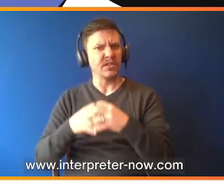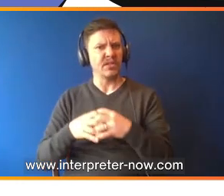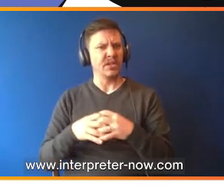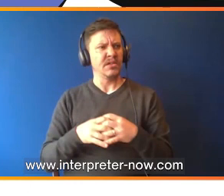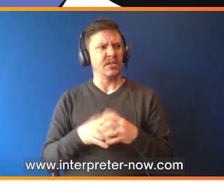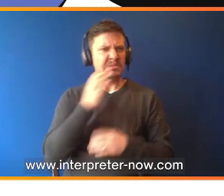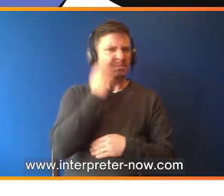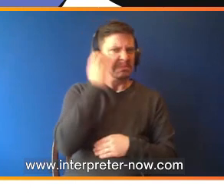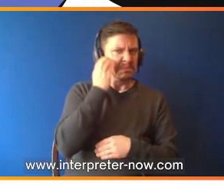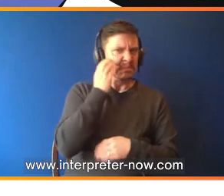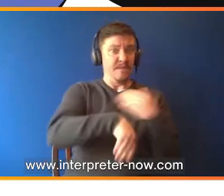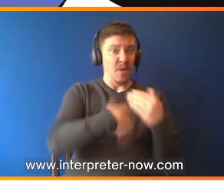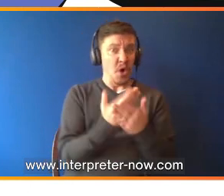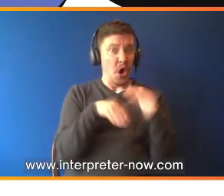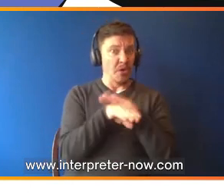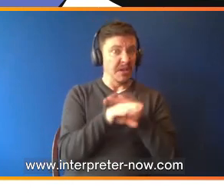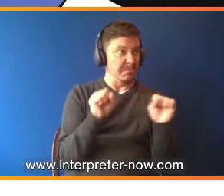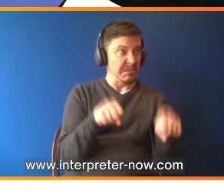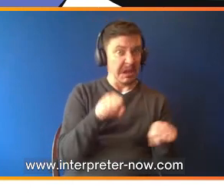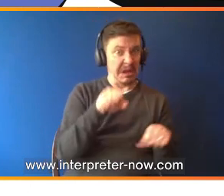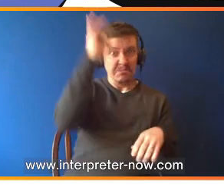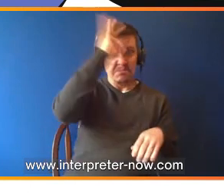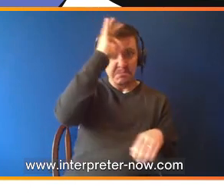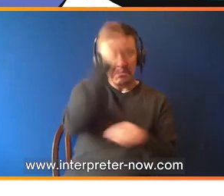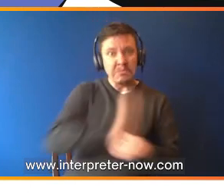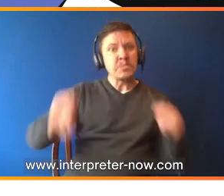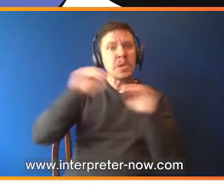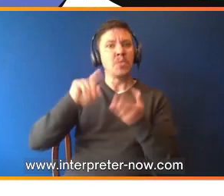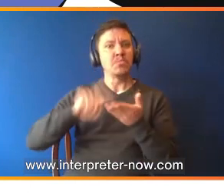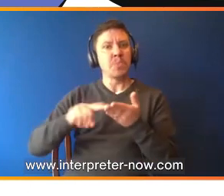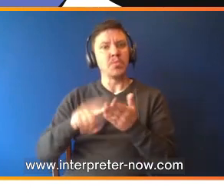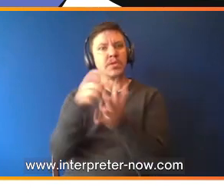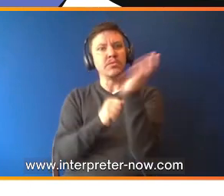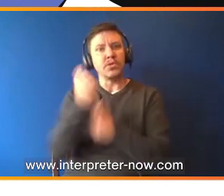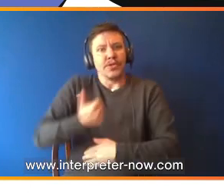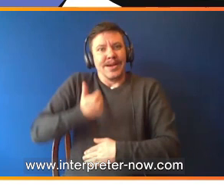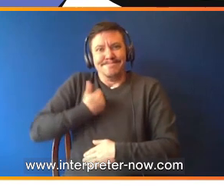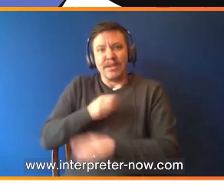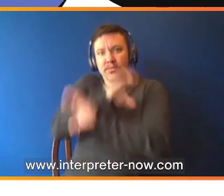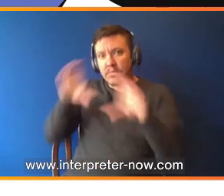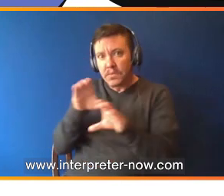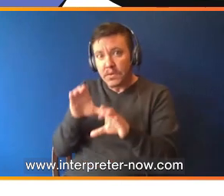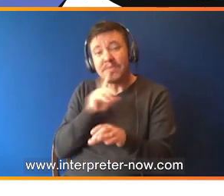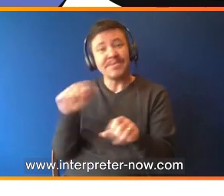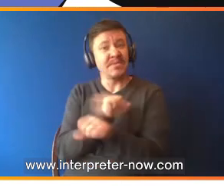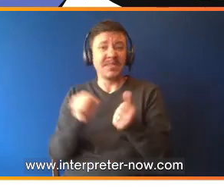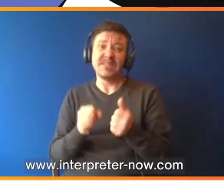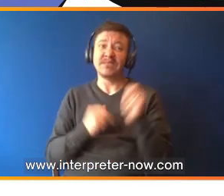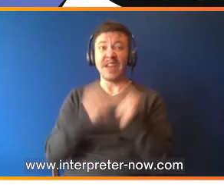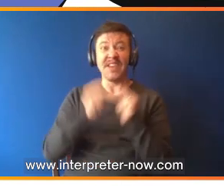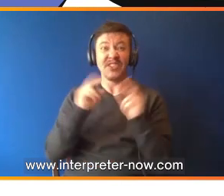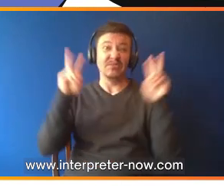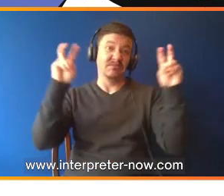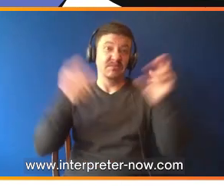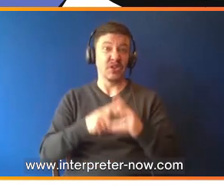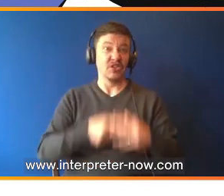intersectional identity group and just better learn about their experiences. So to me, it kind of starts from there. And what I've done